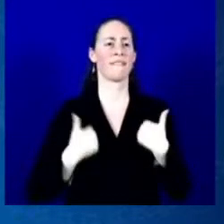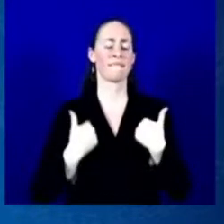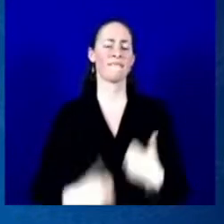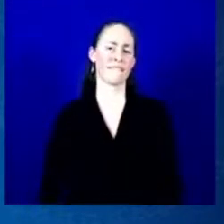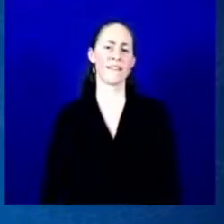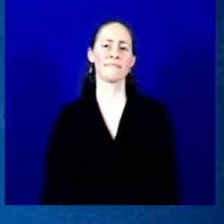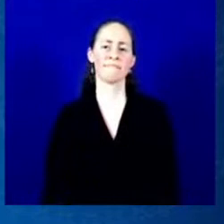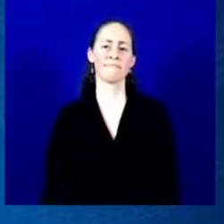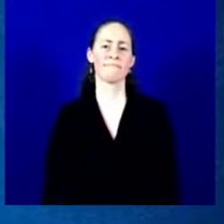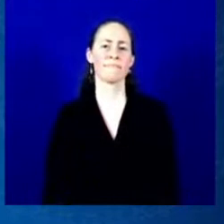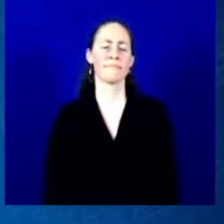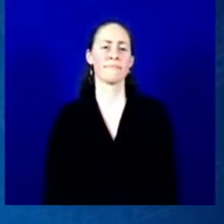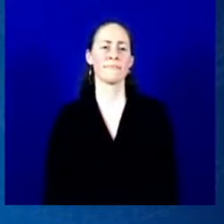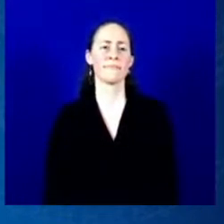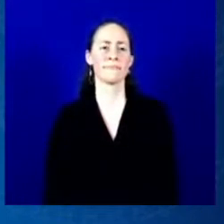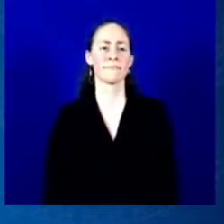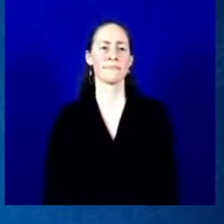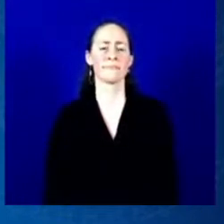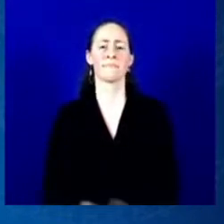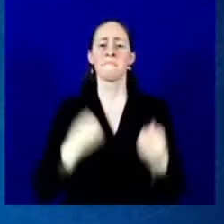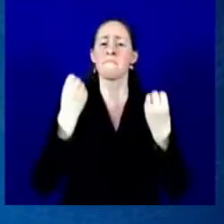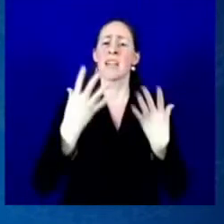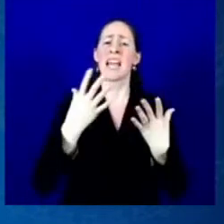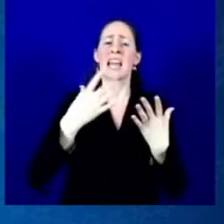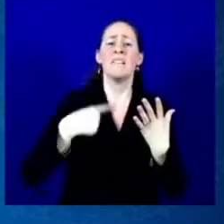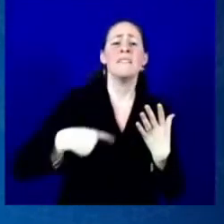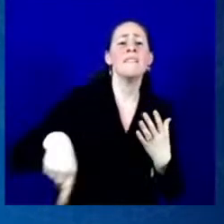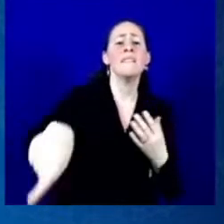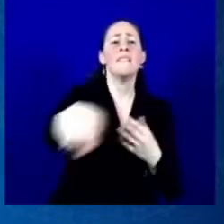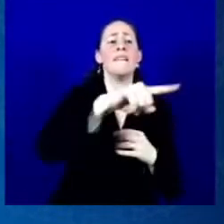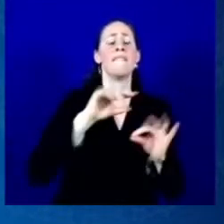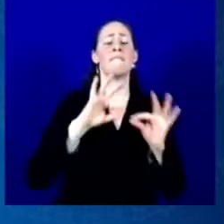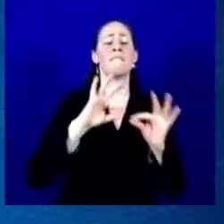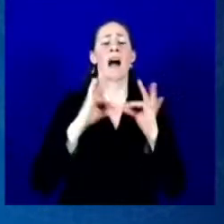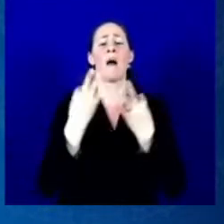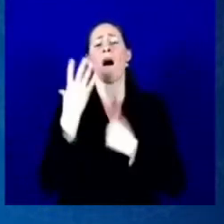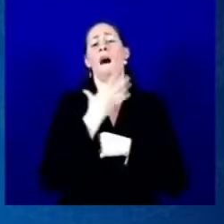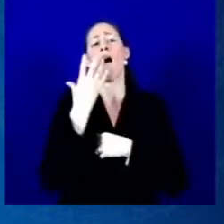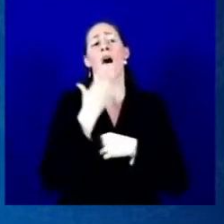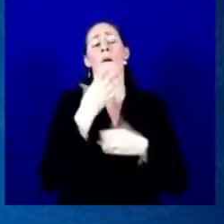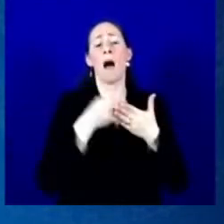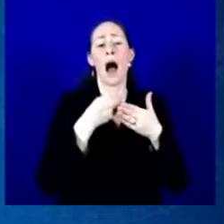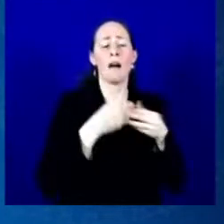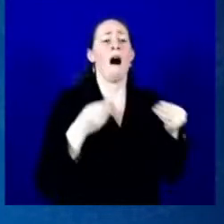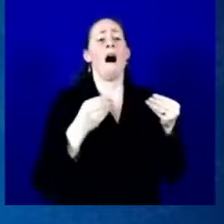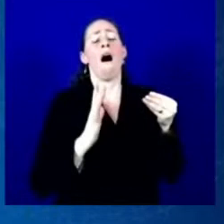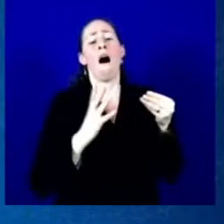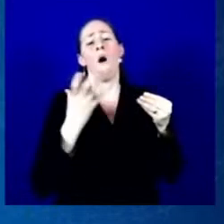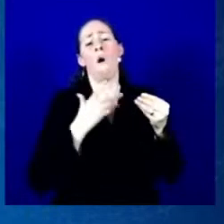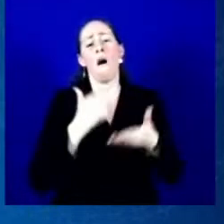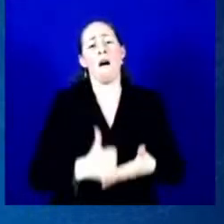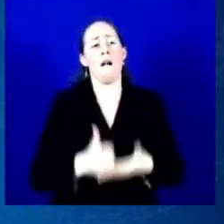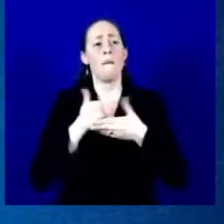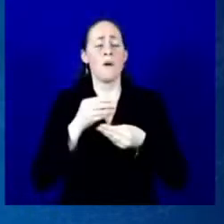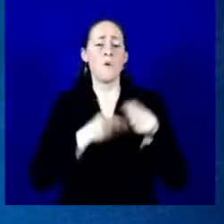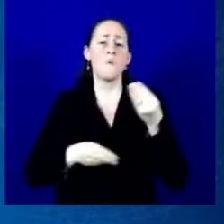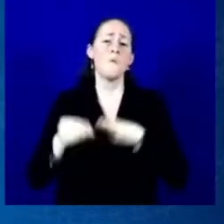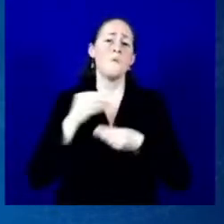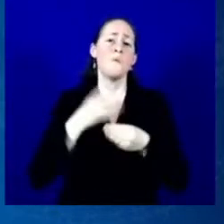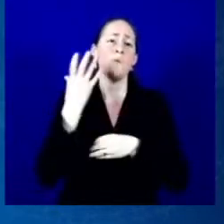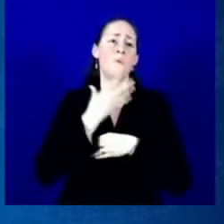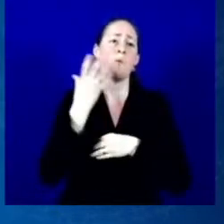the difference in the world. A single mom in Texas who wrote me, she said she couldn't